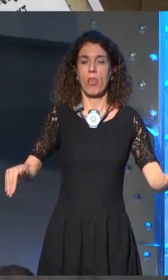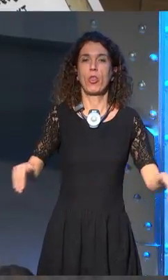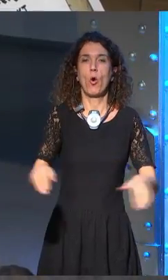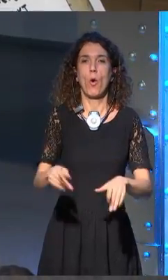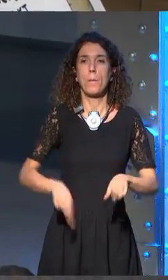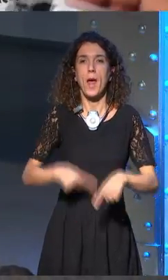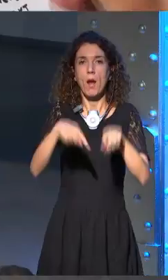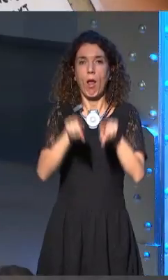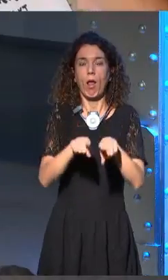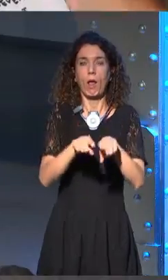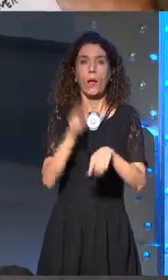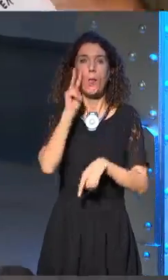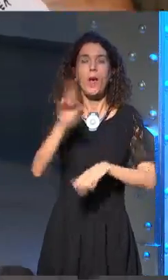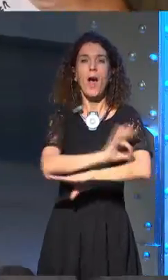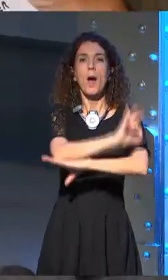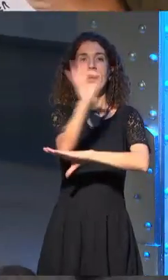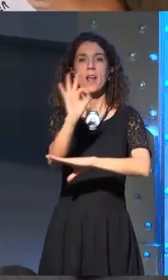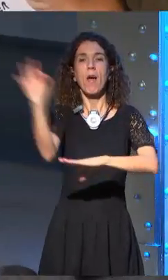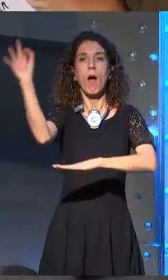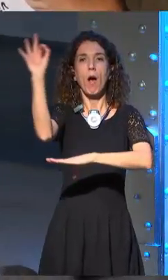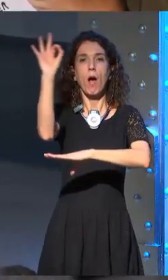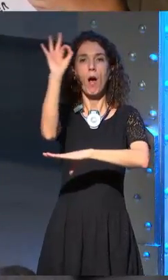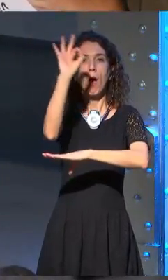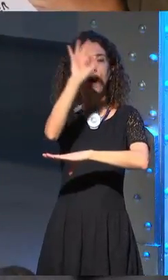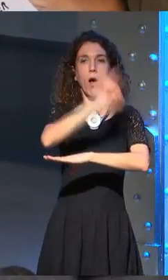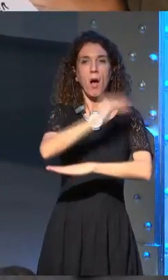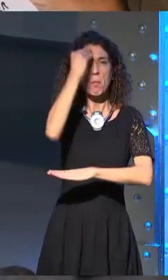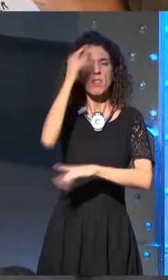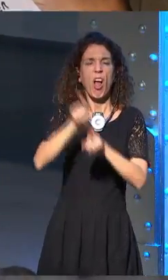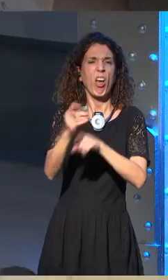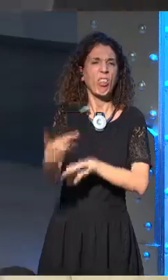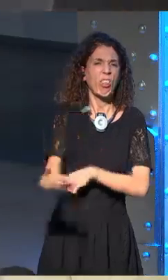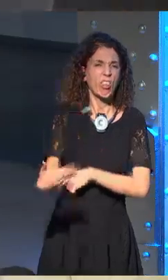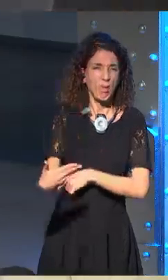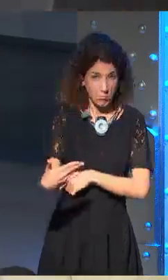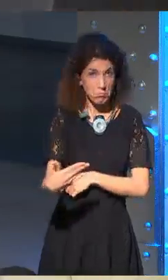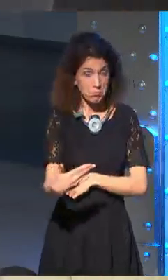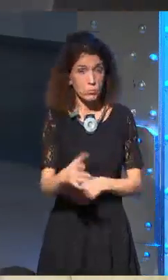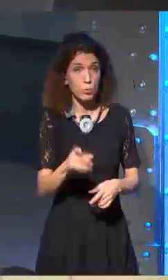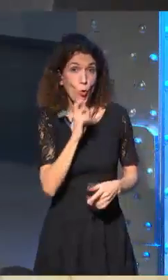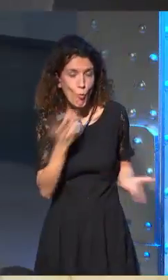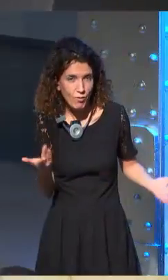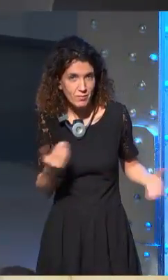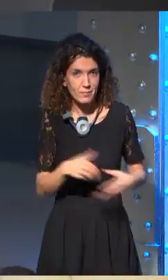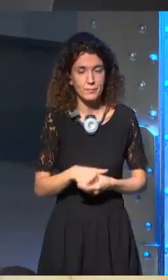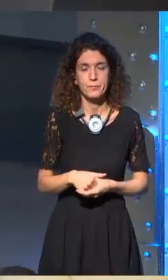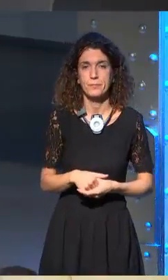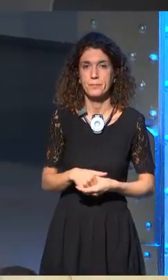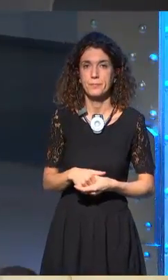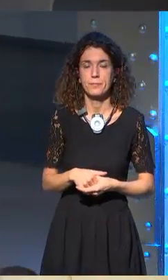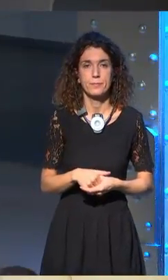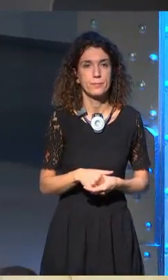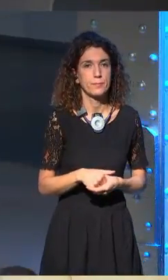stunning, sitting at home, laying back, stretching your legs and seeing the sunset or rise? Or you just don't do it anymore? Yeah,